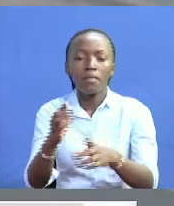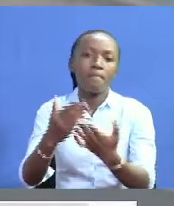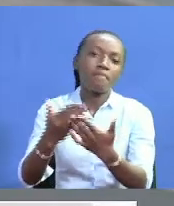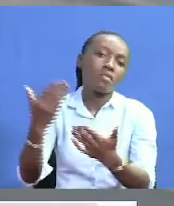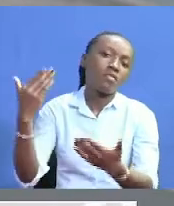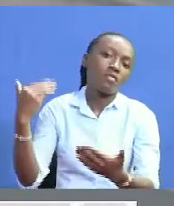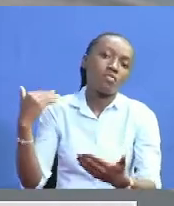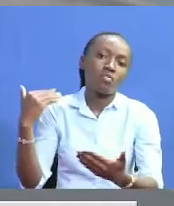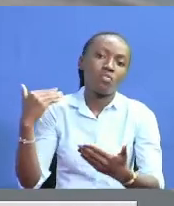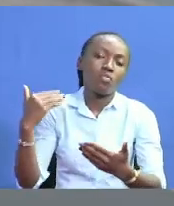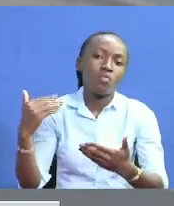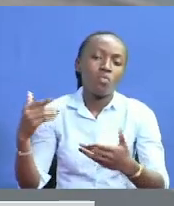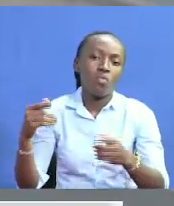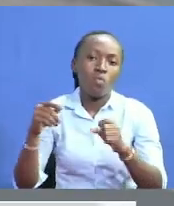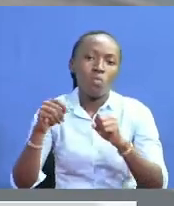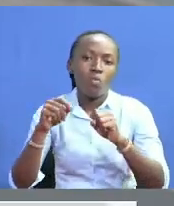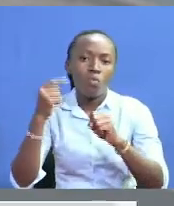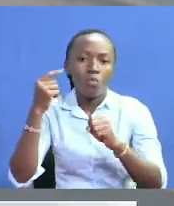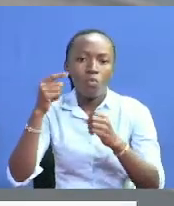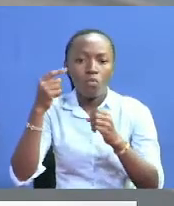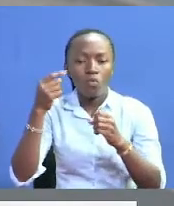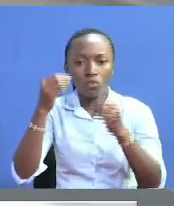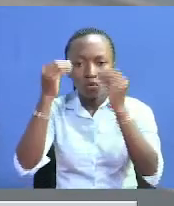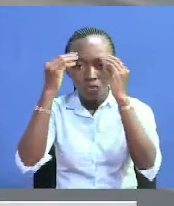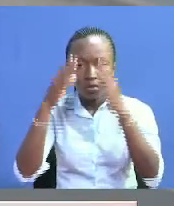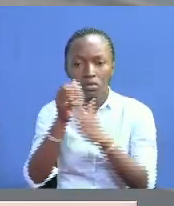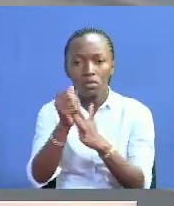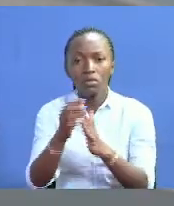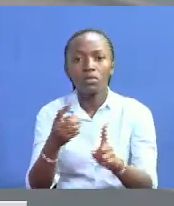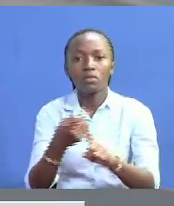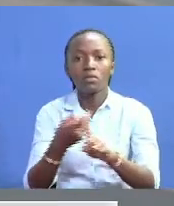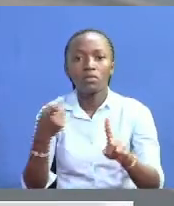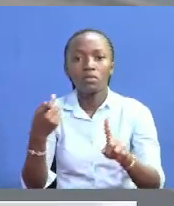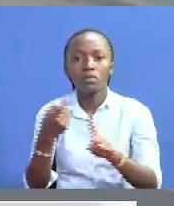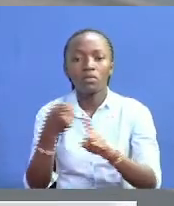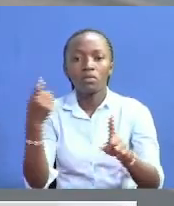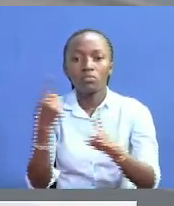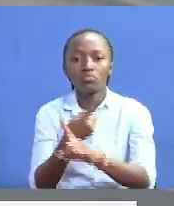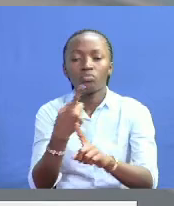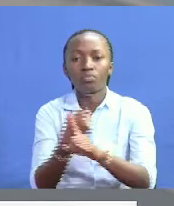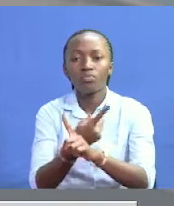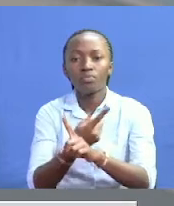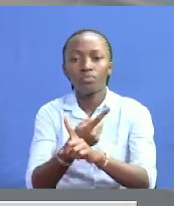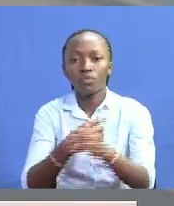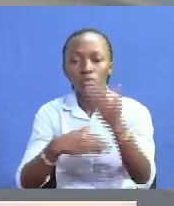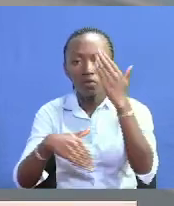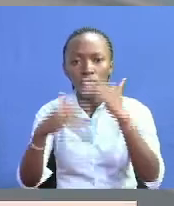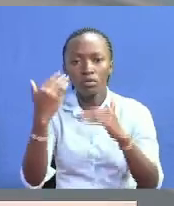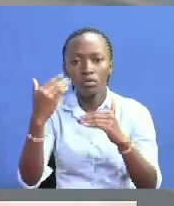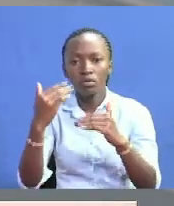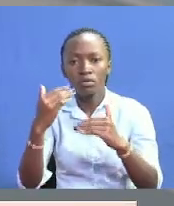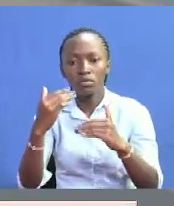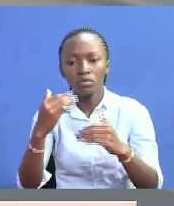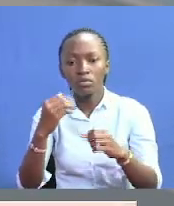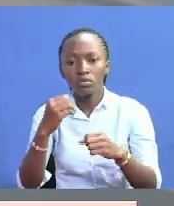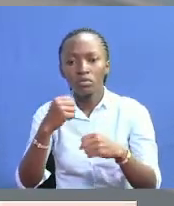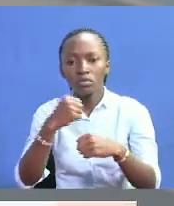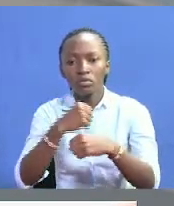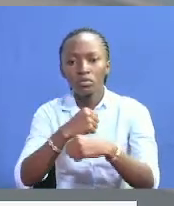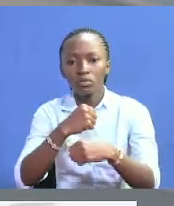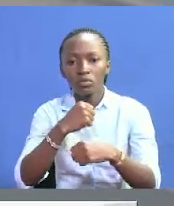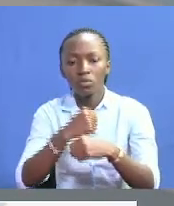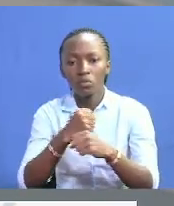bring together student leaders and students from different institutions, which ensured that such bills and such